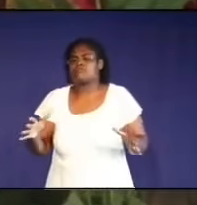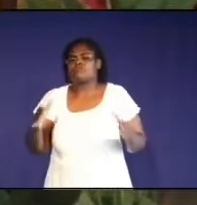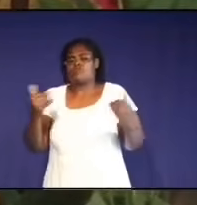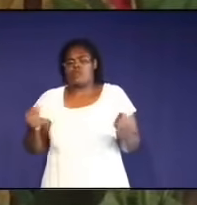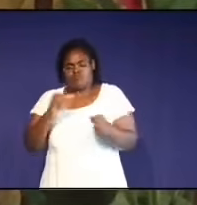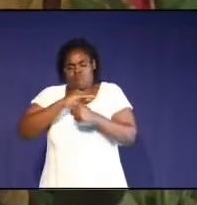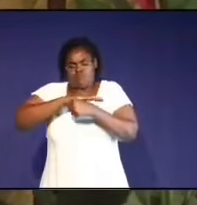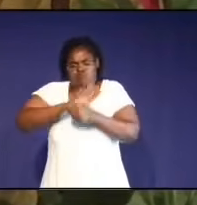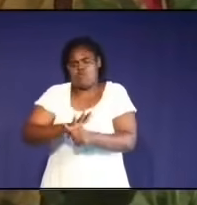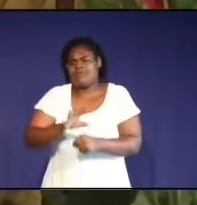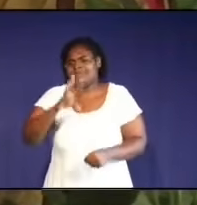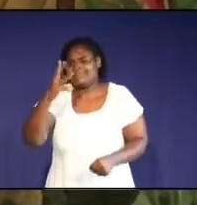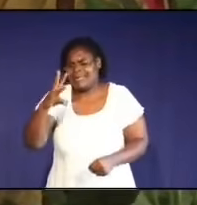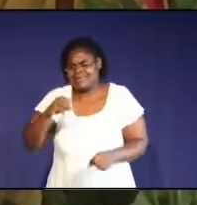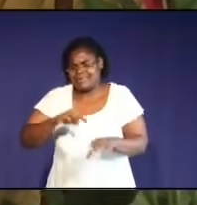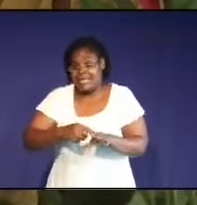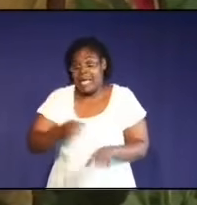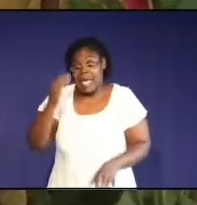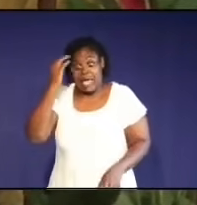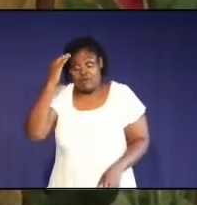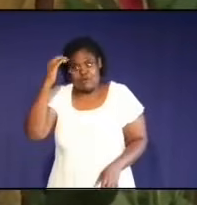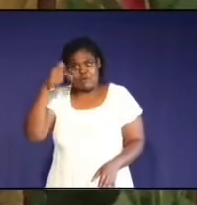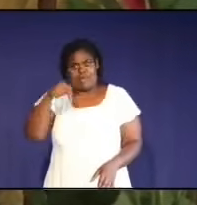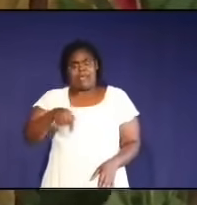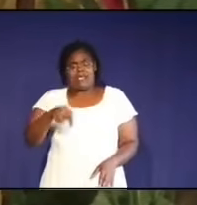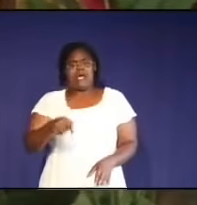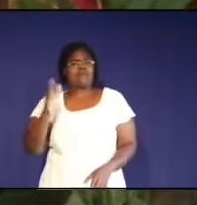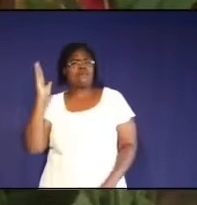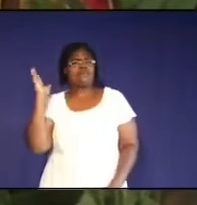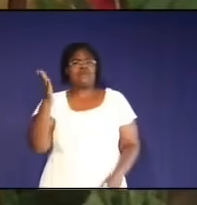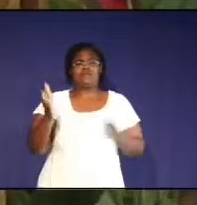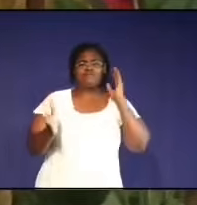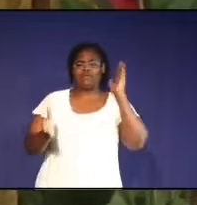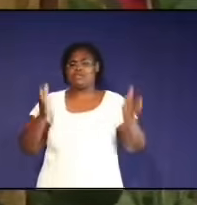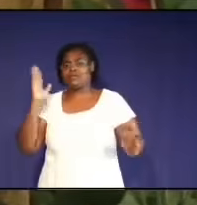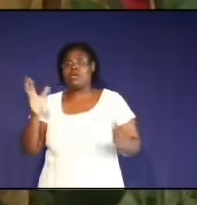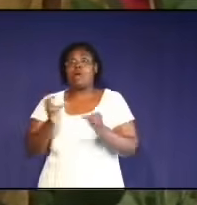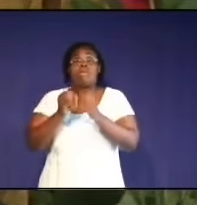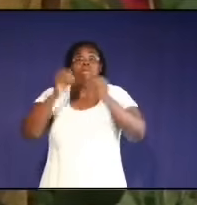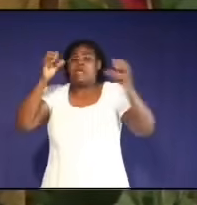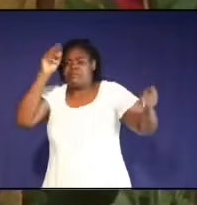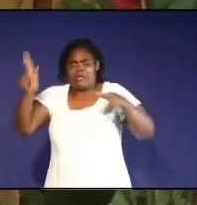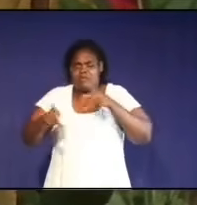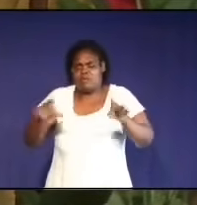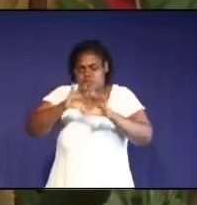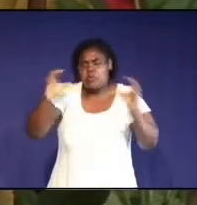started, I didn't know I could stay right here and preach to 78,000.